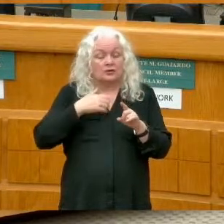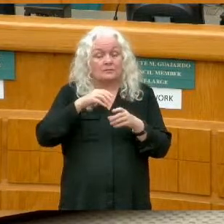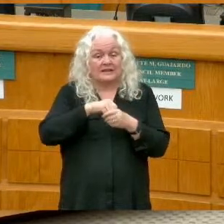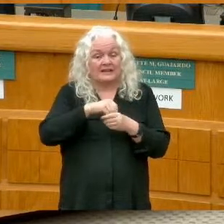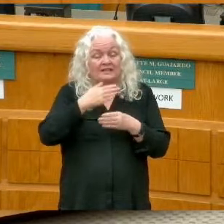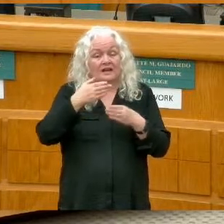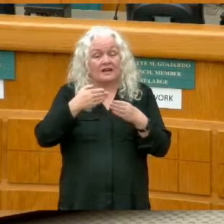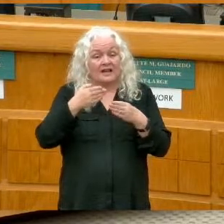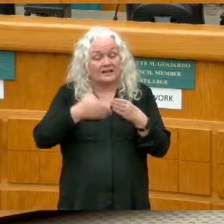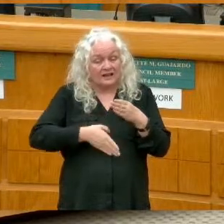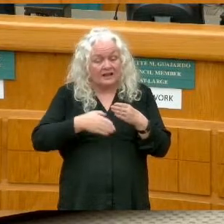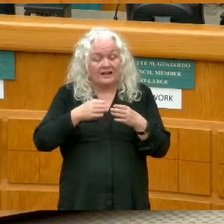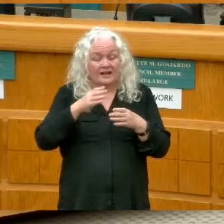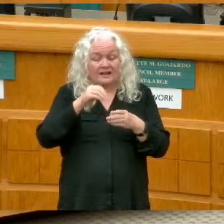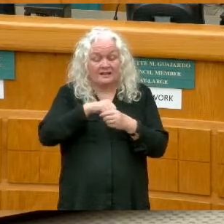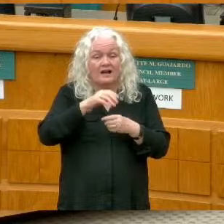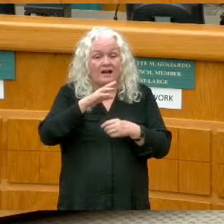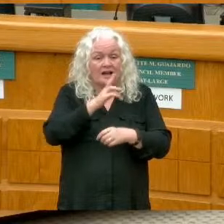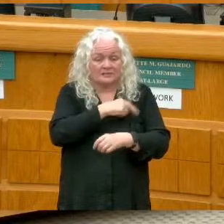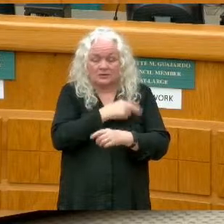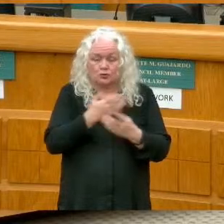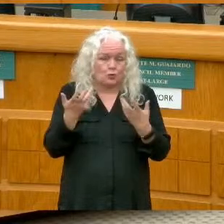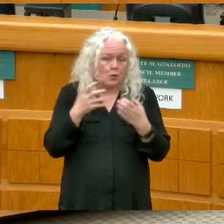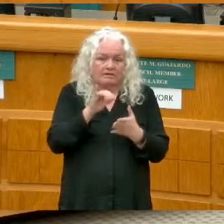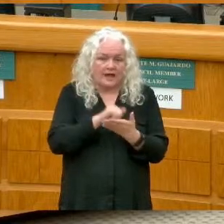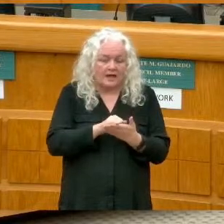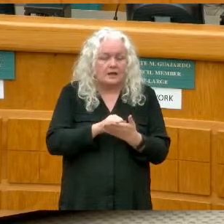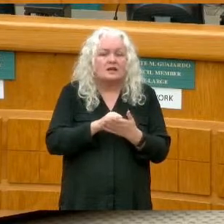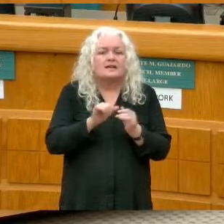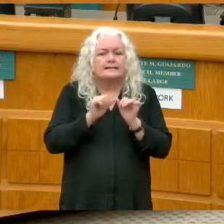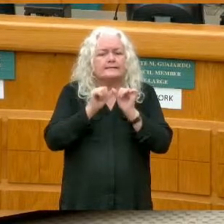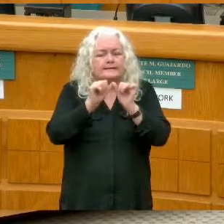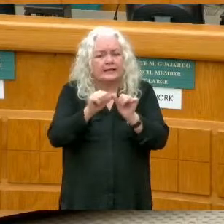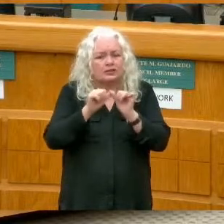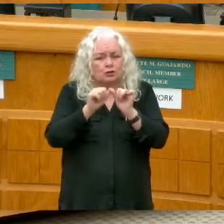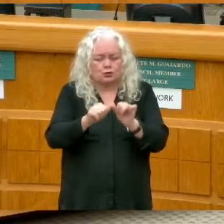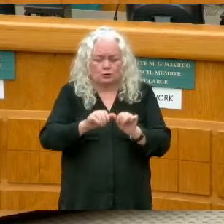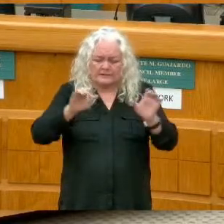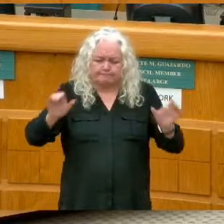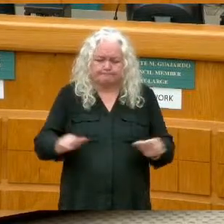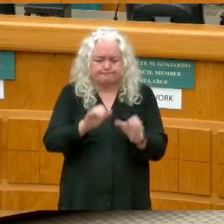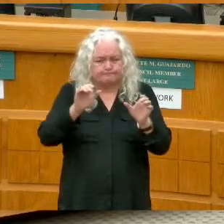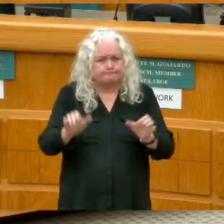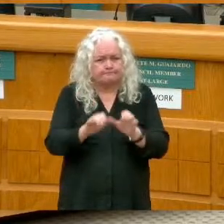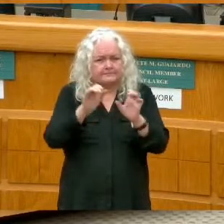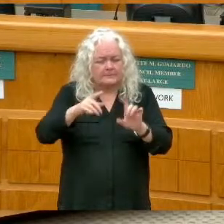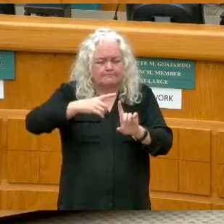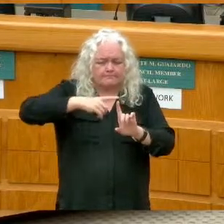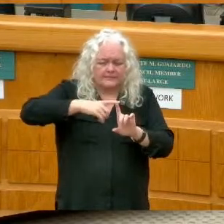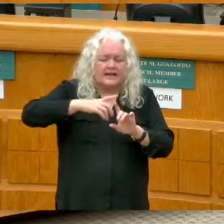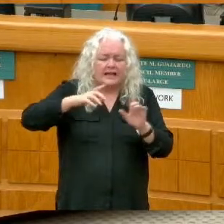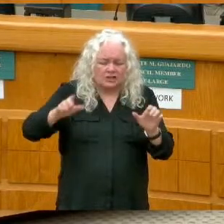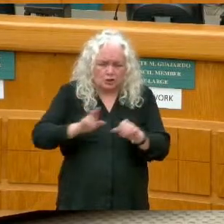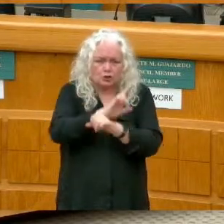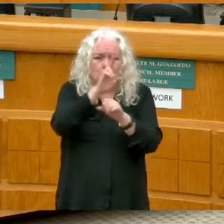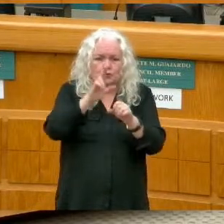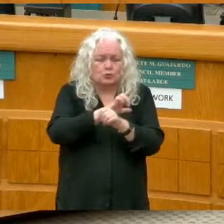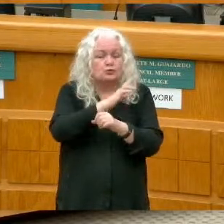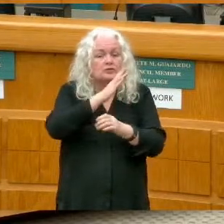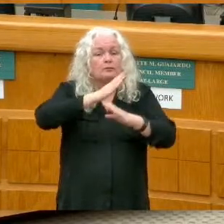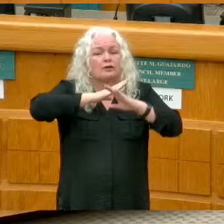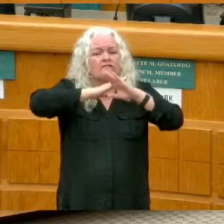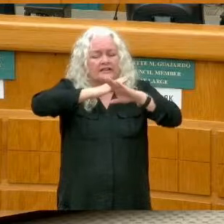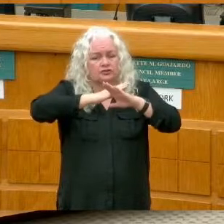no one wants that to happen. We need to continue being proactive and continue using our basic public health prevention